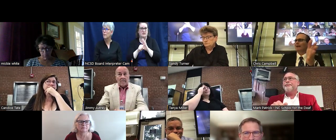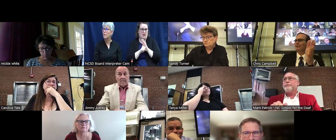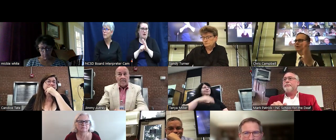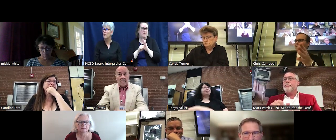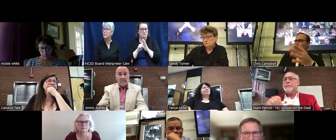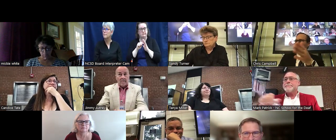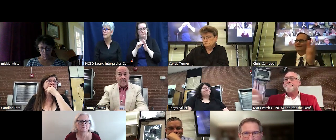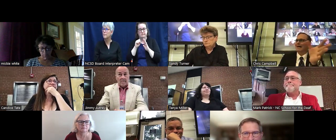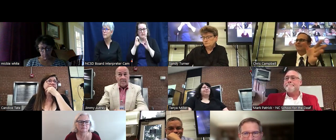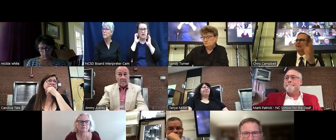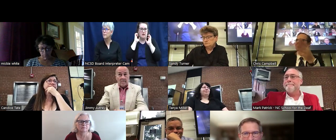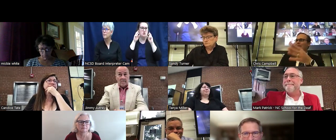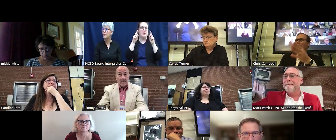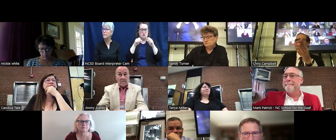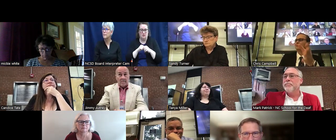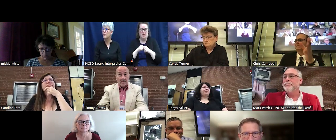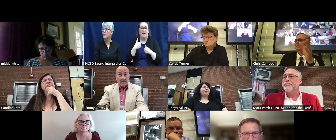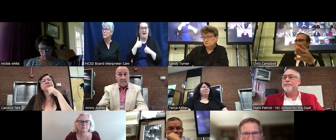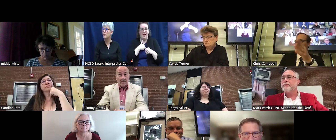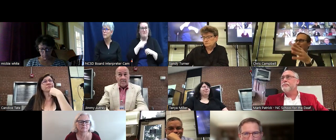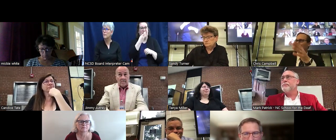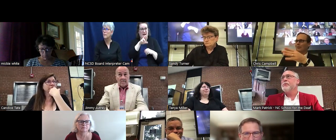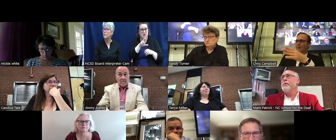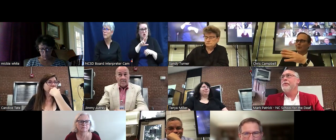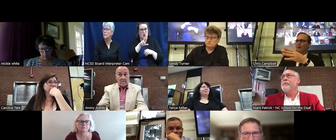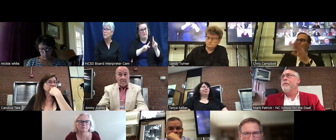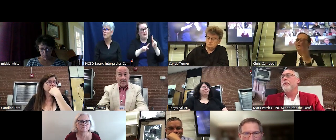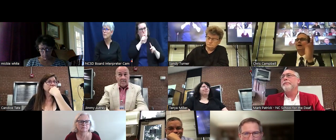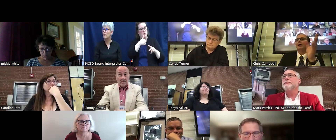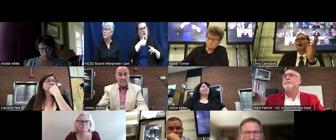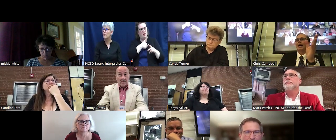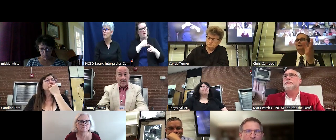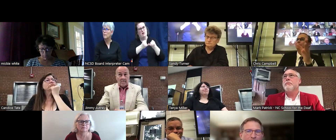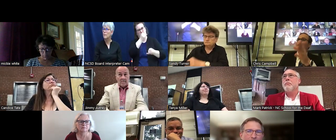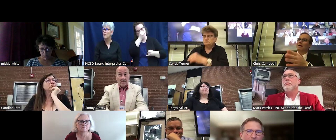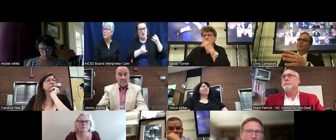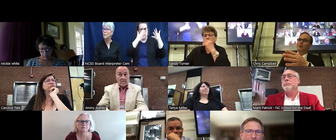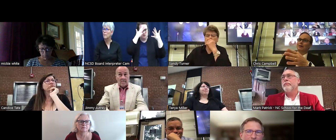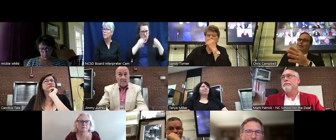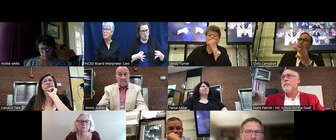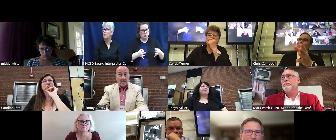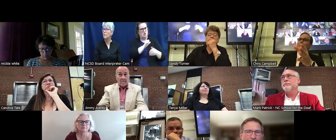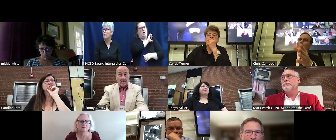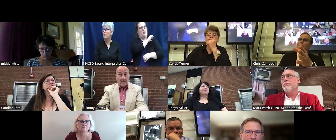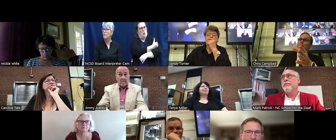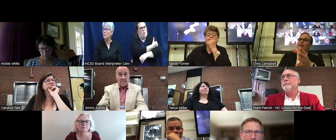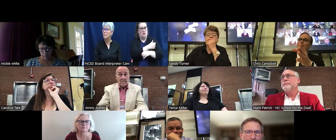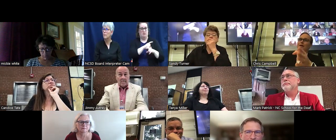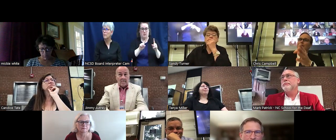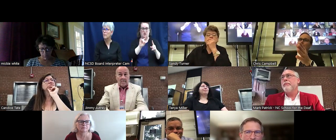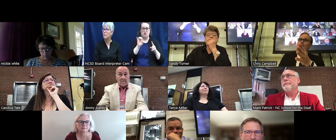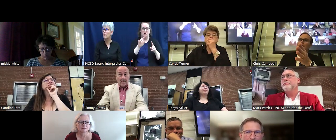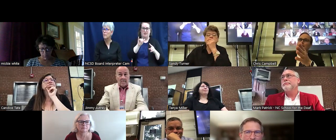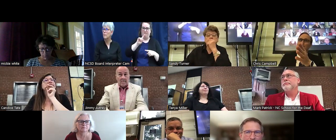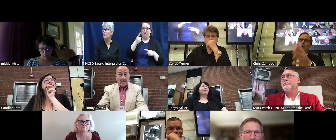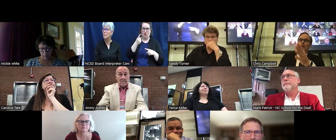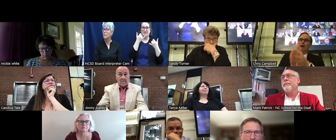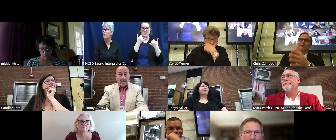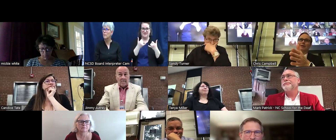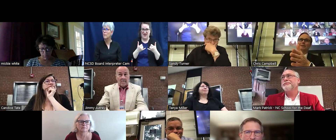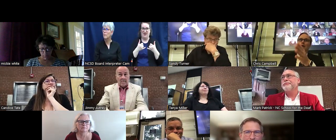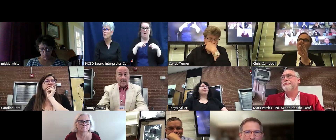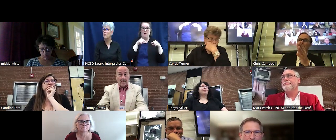are HR folks that have that final decision-making authority. As of July 1, this board will be under the